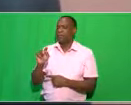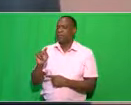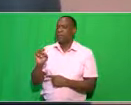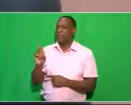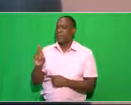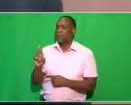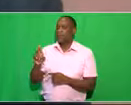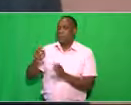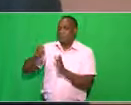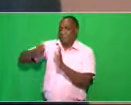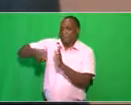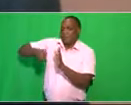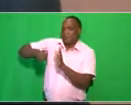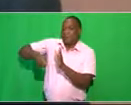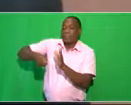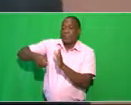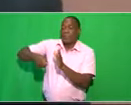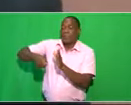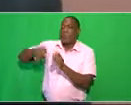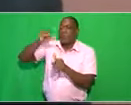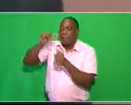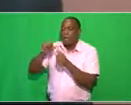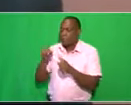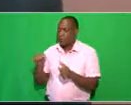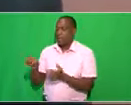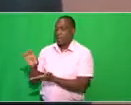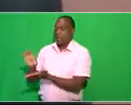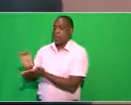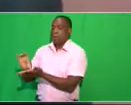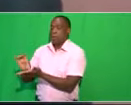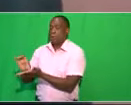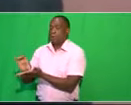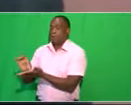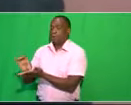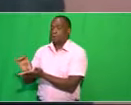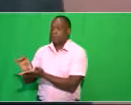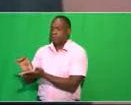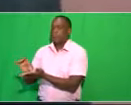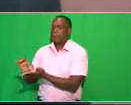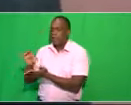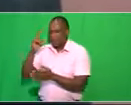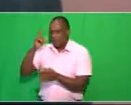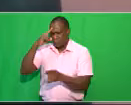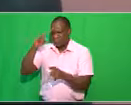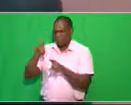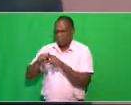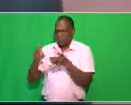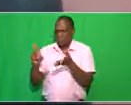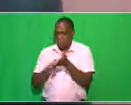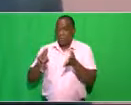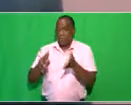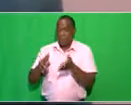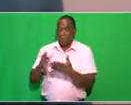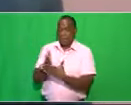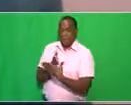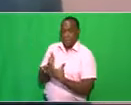Concordat, which originally was an agreement, and it still is an agreement between the government